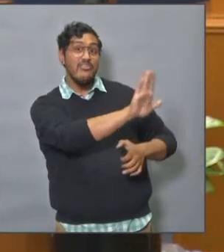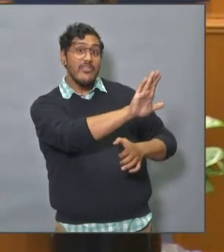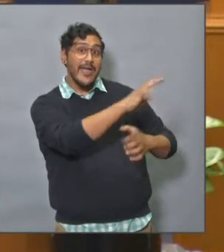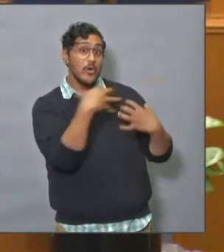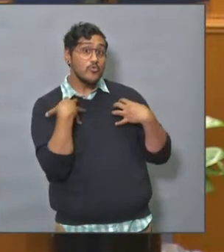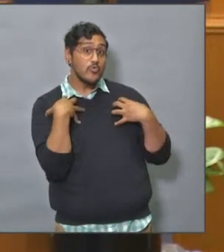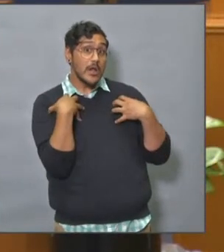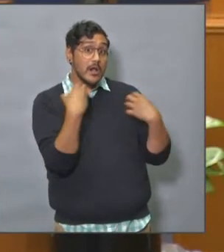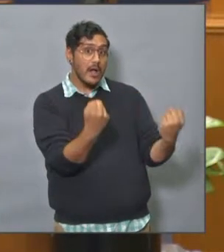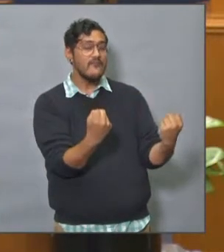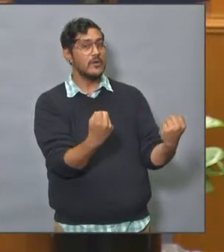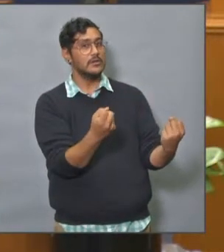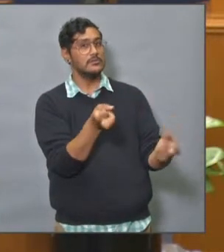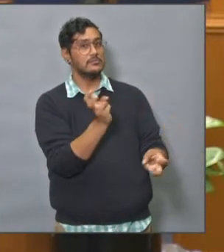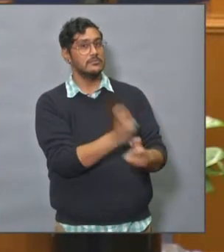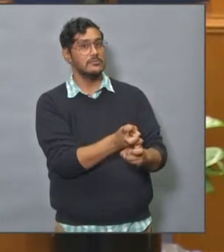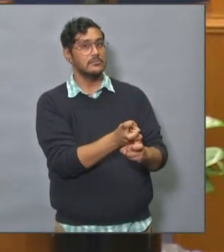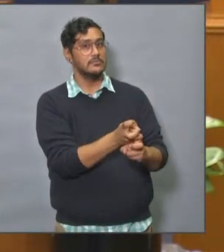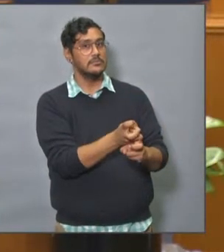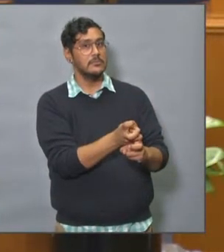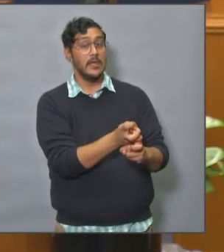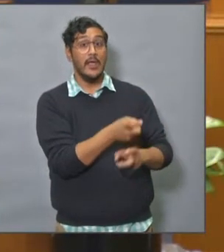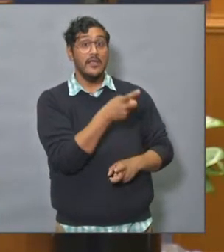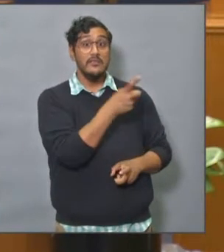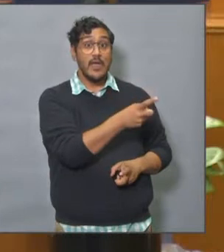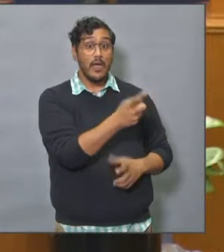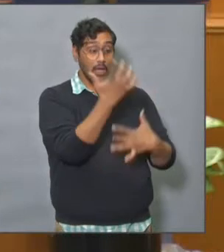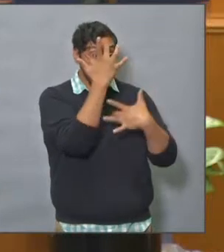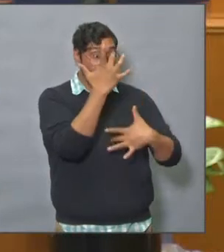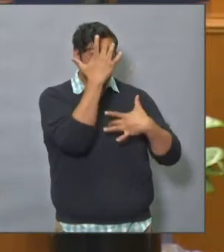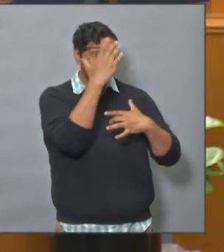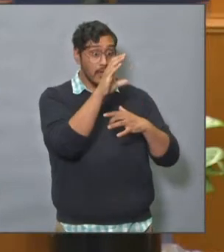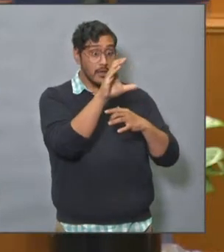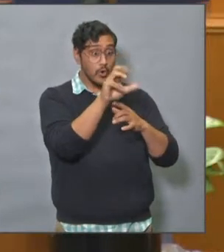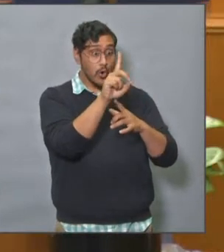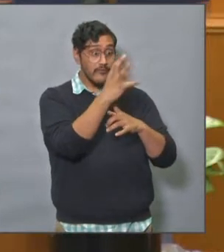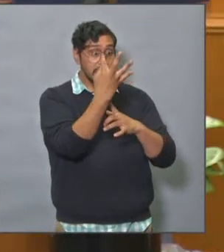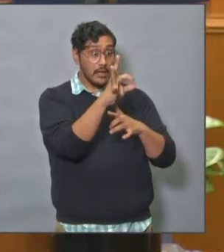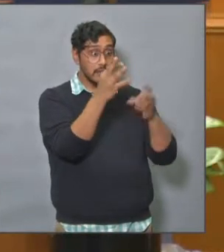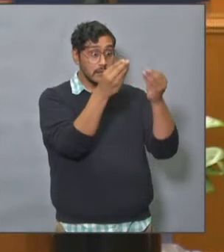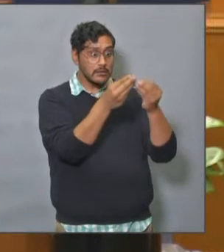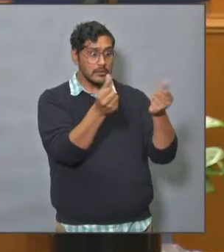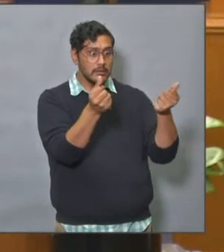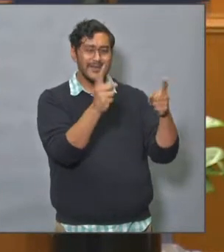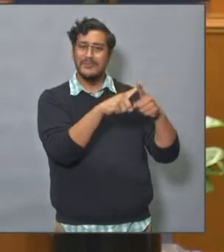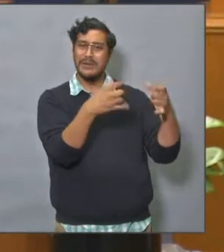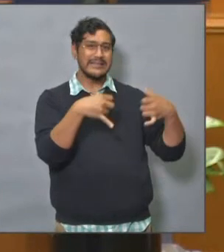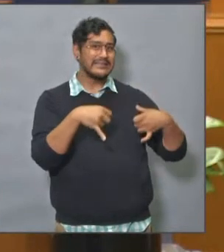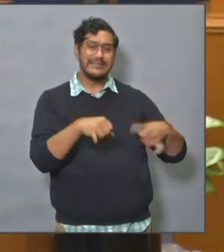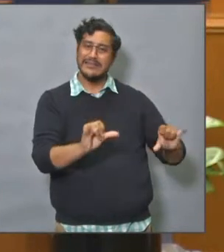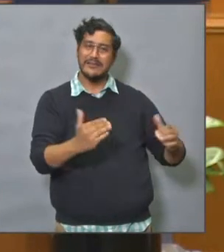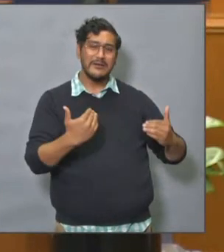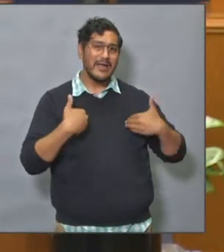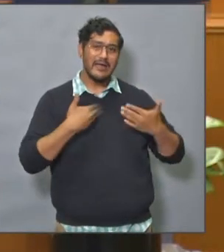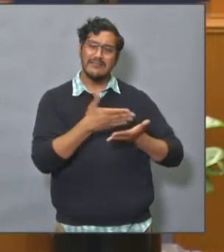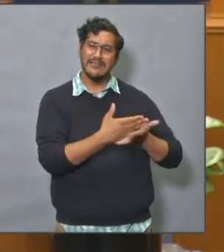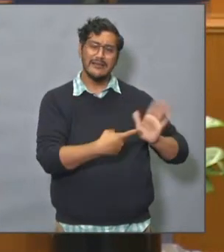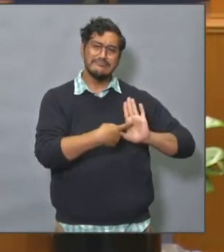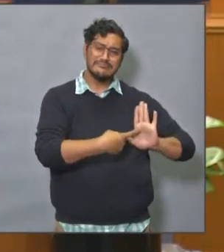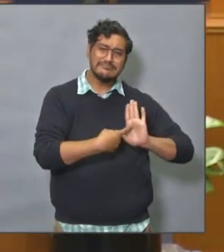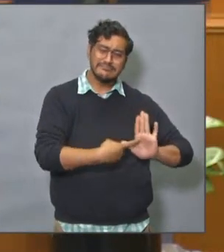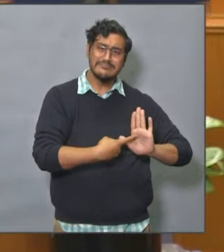been lingering serious effects from the illness. And as, again, as scientists and researchers struggle to